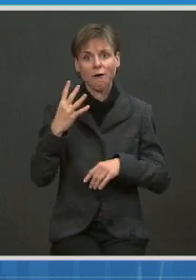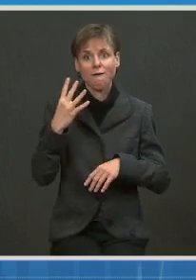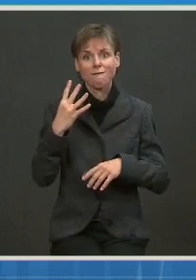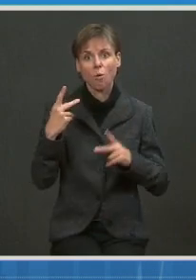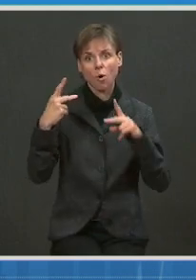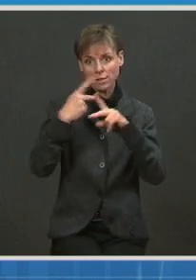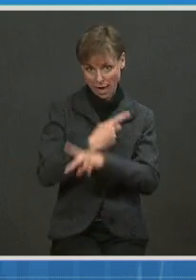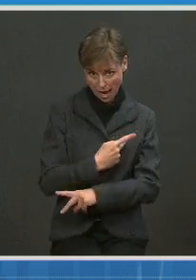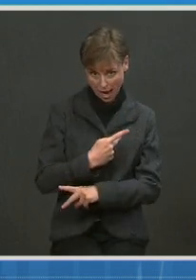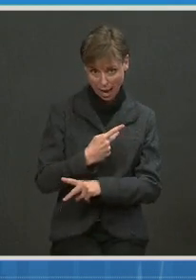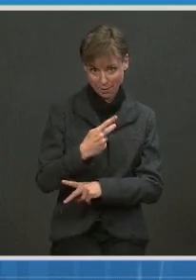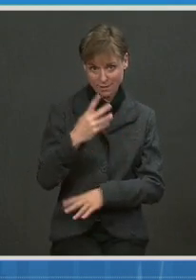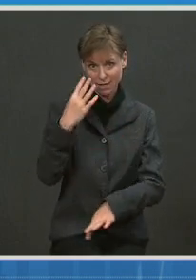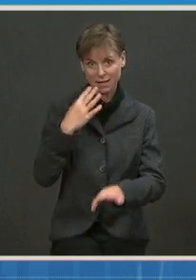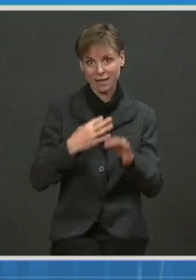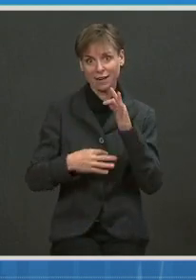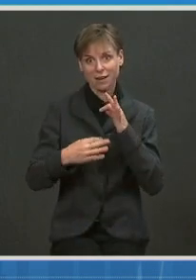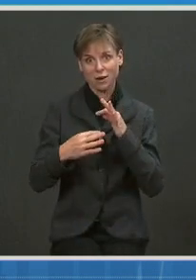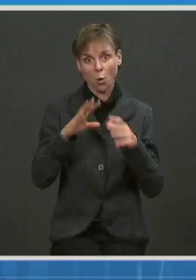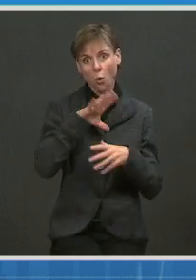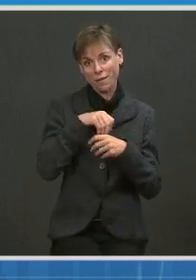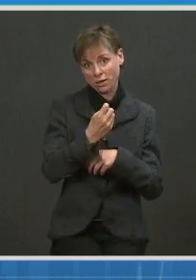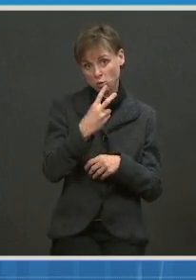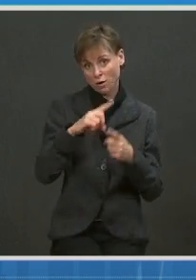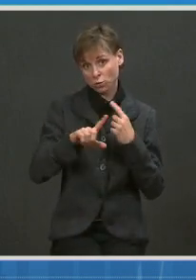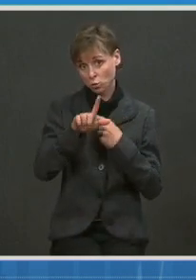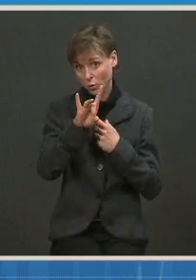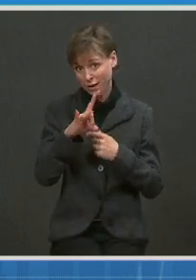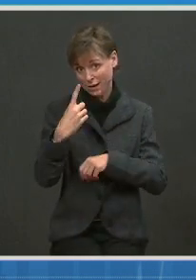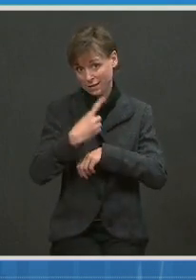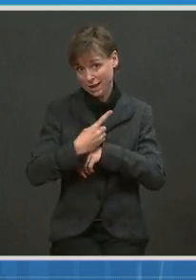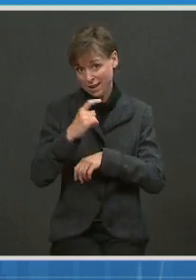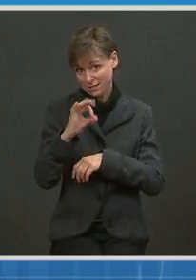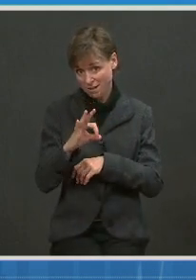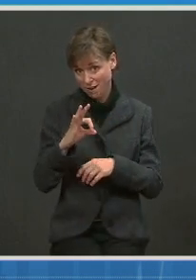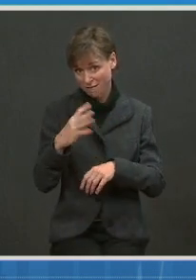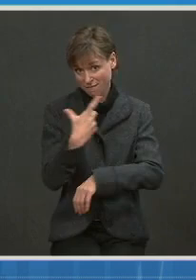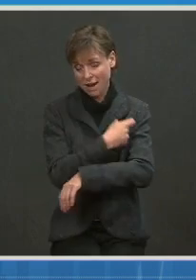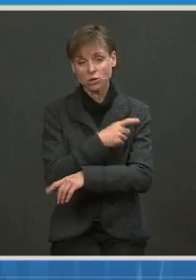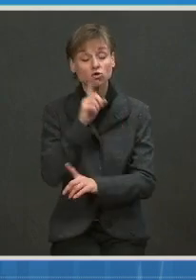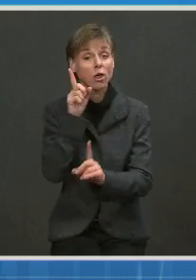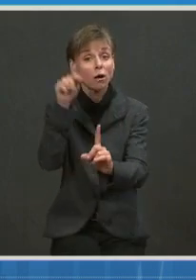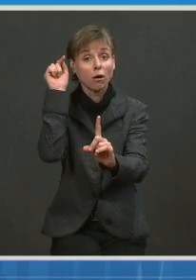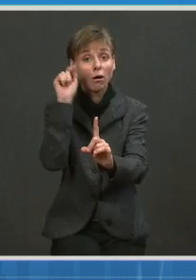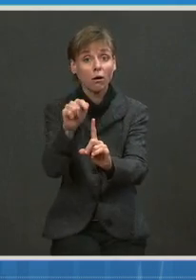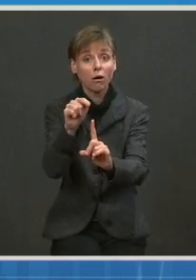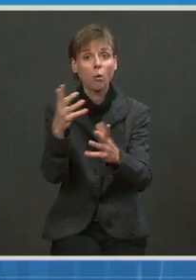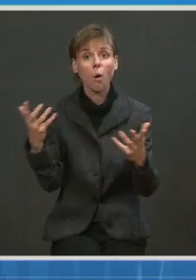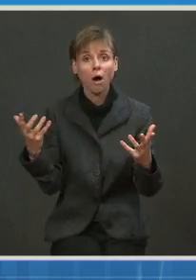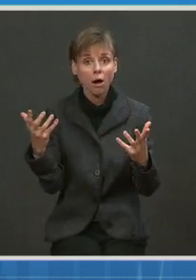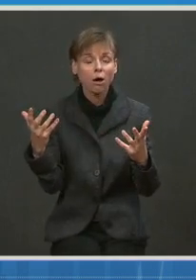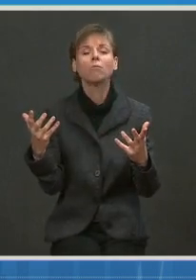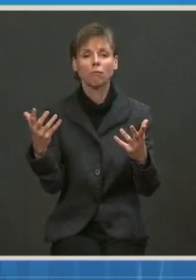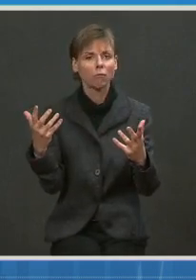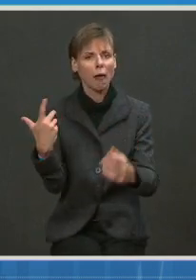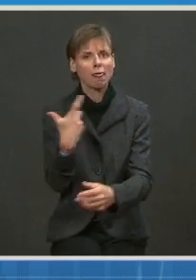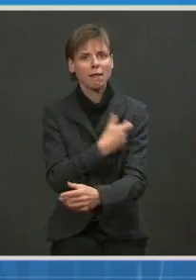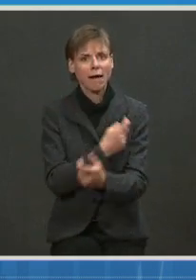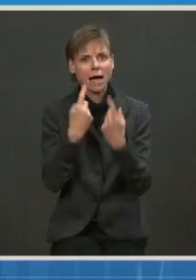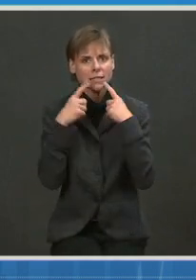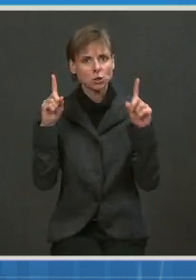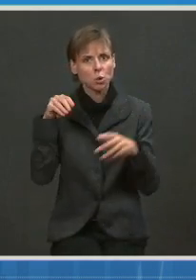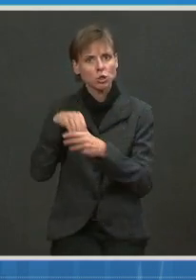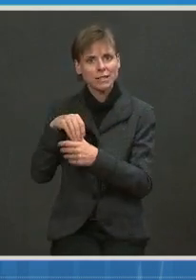within 12 to 28 days of the first dose of vaccine. Bottom line, the vaccines work in the